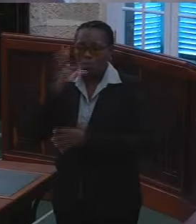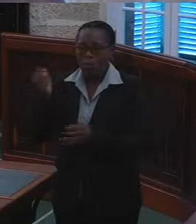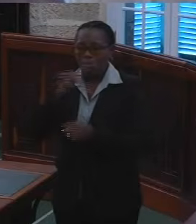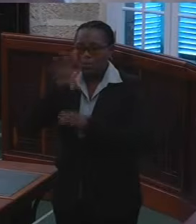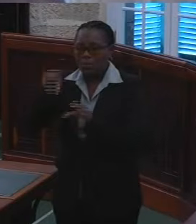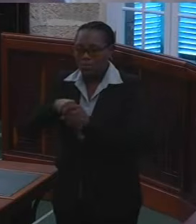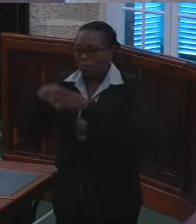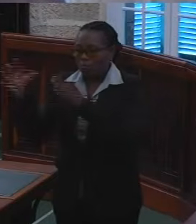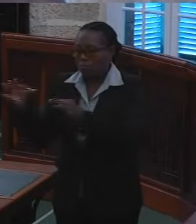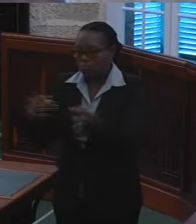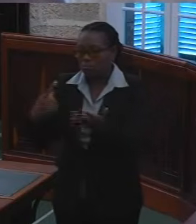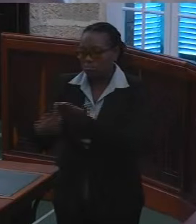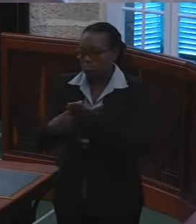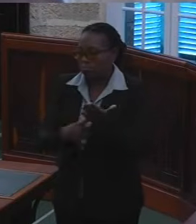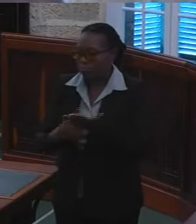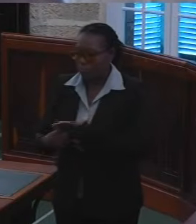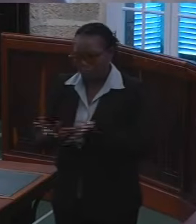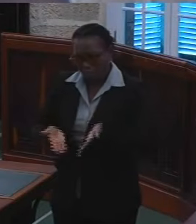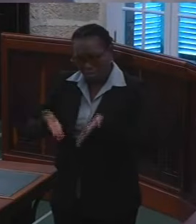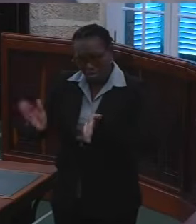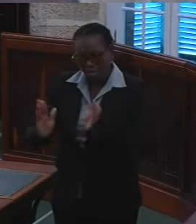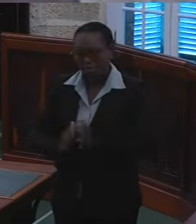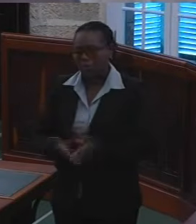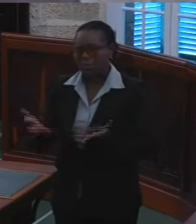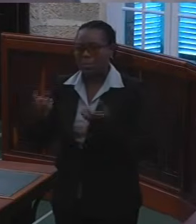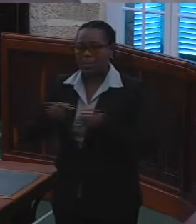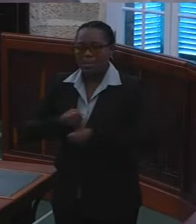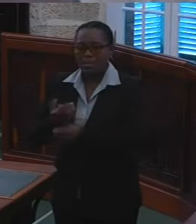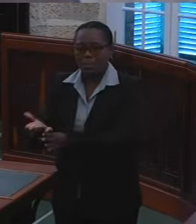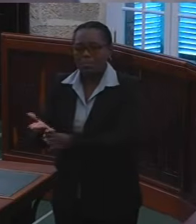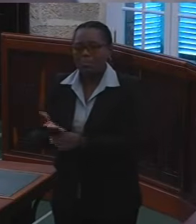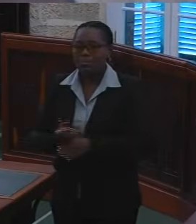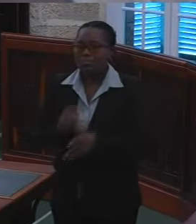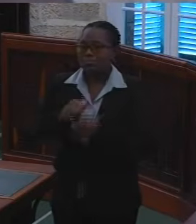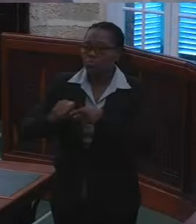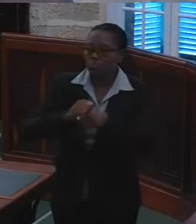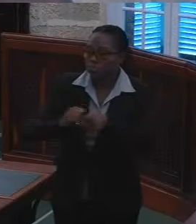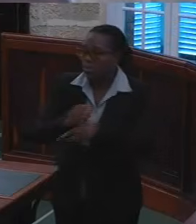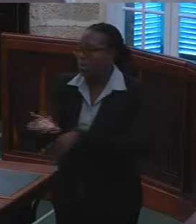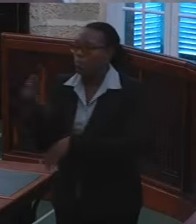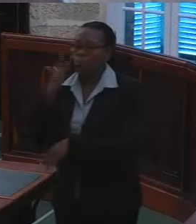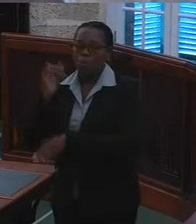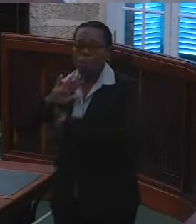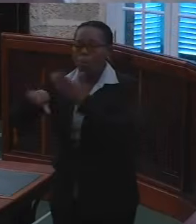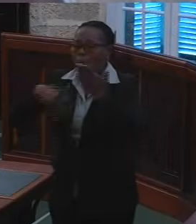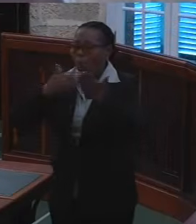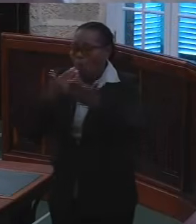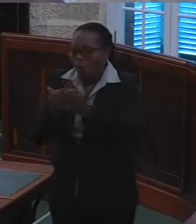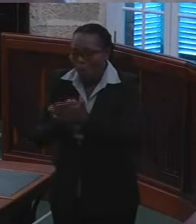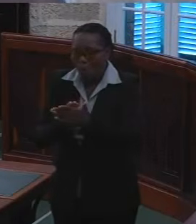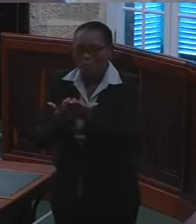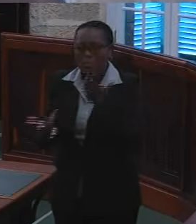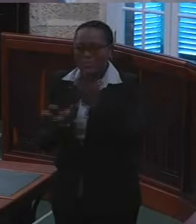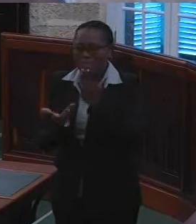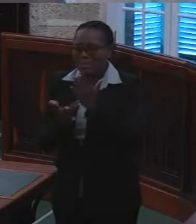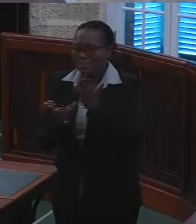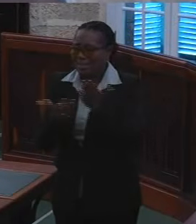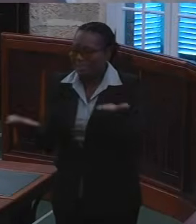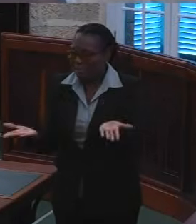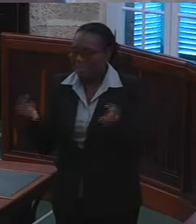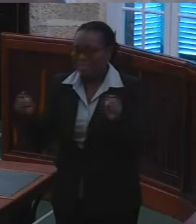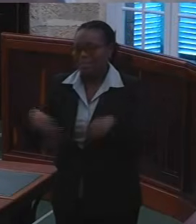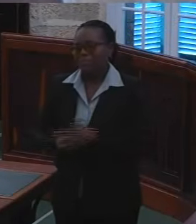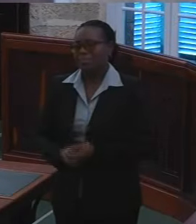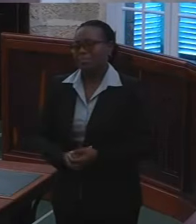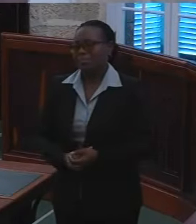let us have the conversation with them. Let us provide the training so that they'll be au fait with all the technological advancements that this country is making. And that's what we are saying as part of